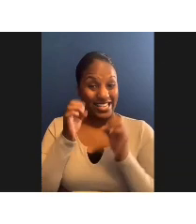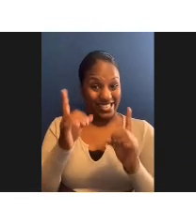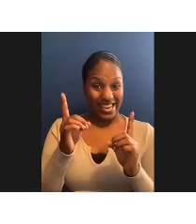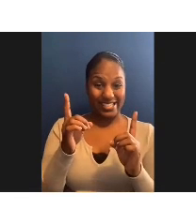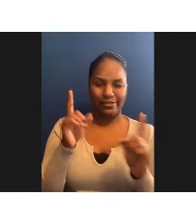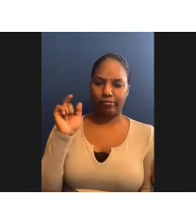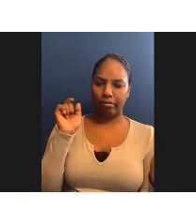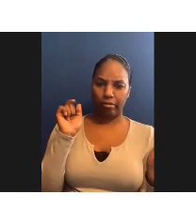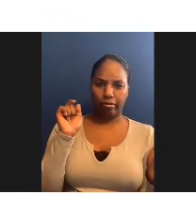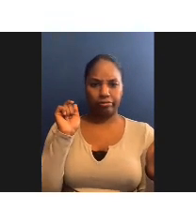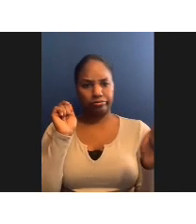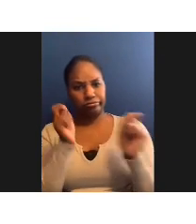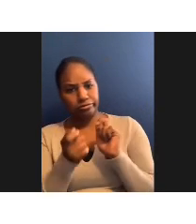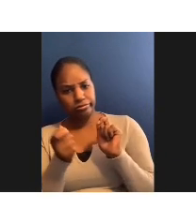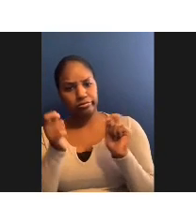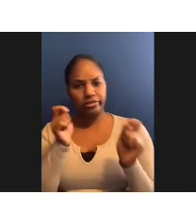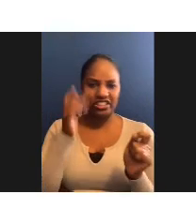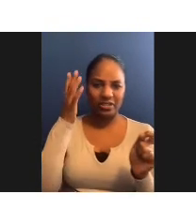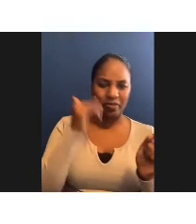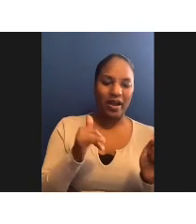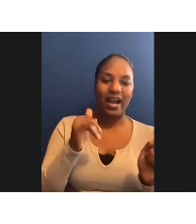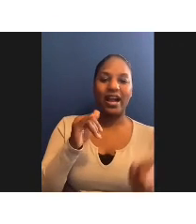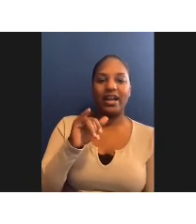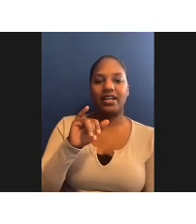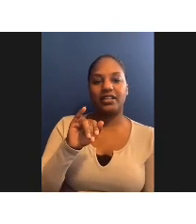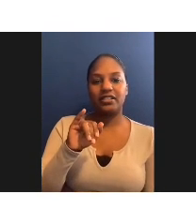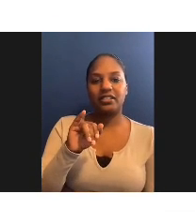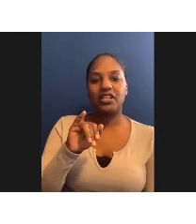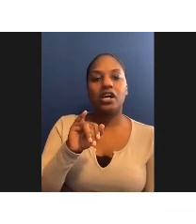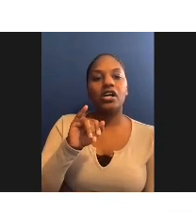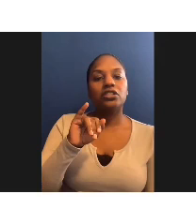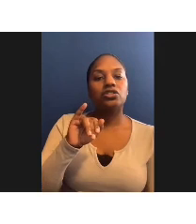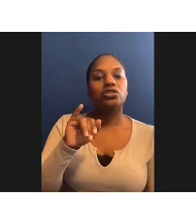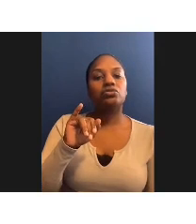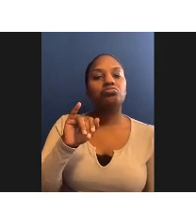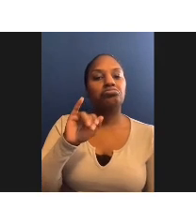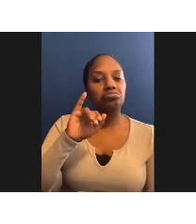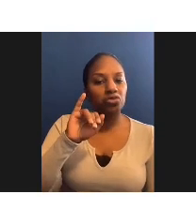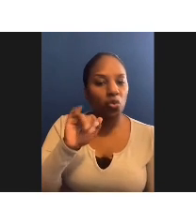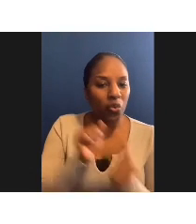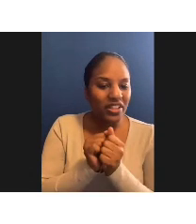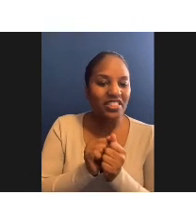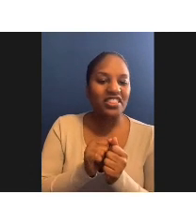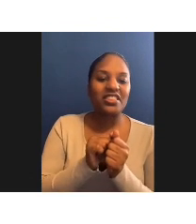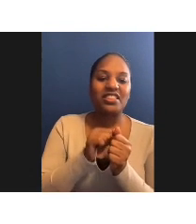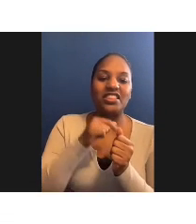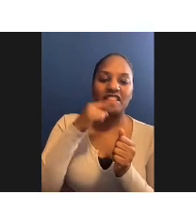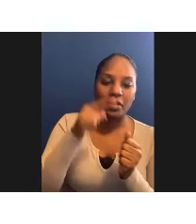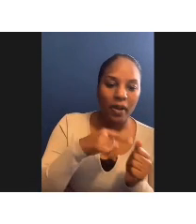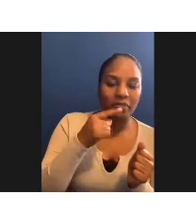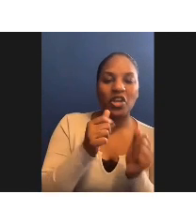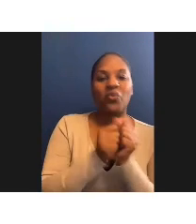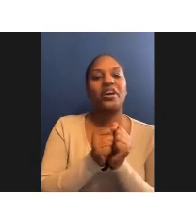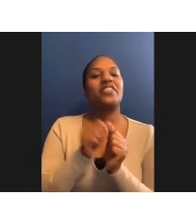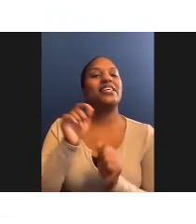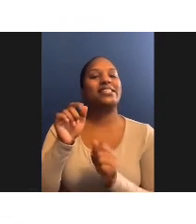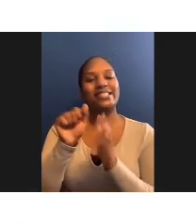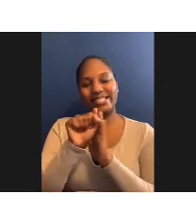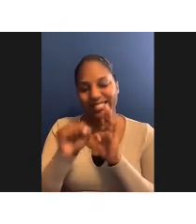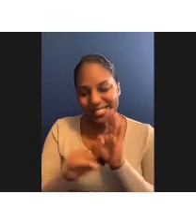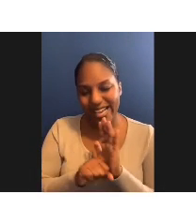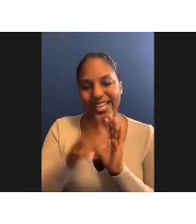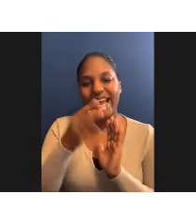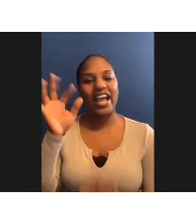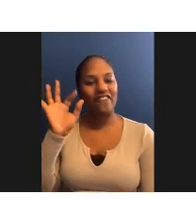dinged by John Q. Public, as well as state and federal legislators, about